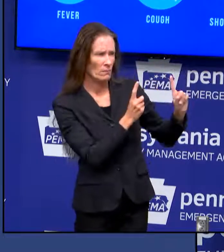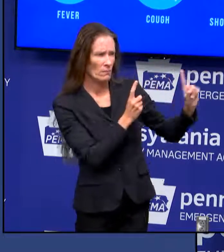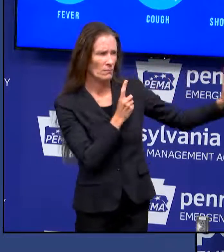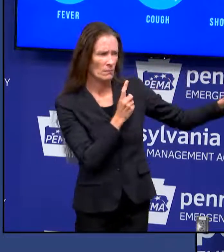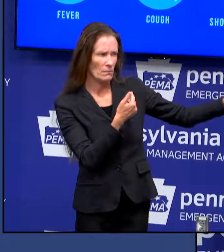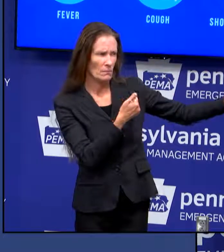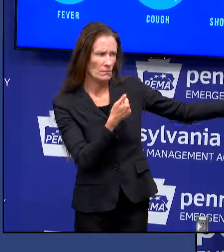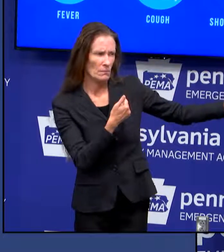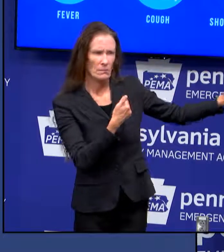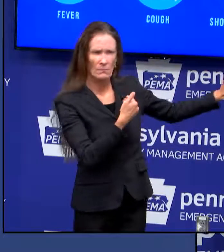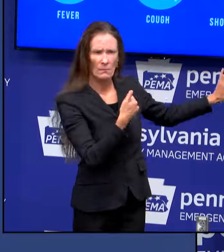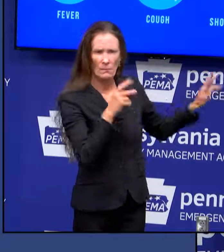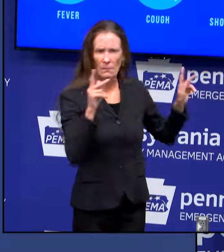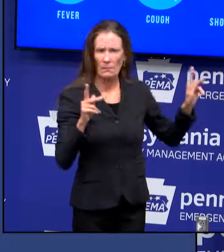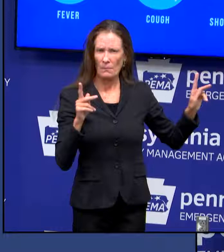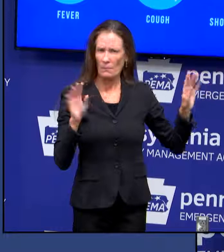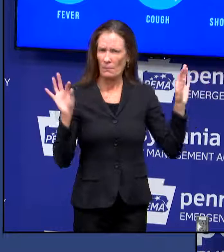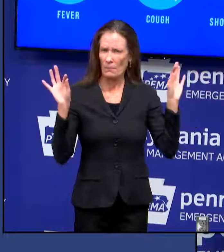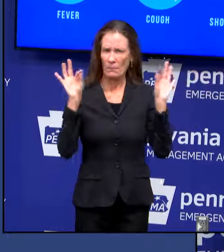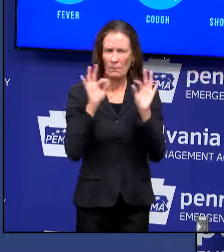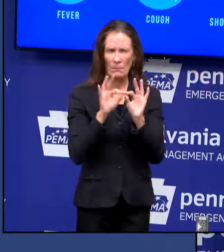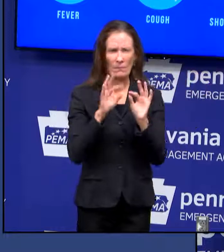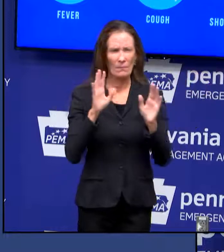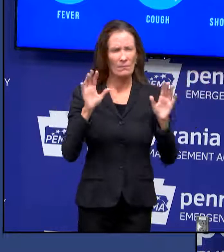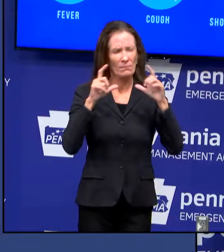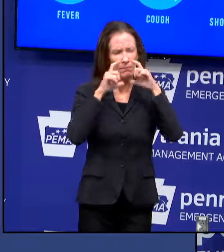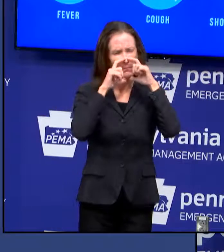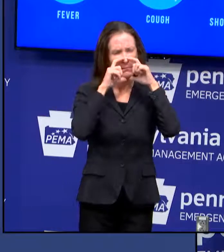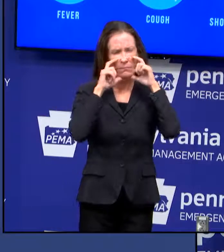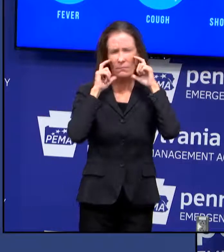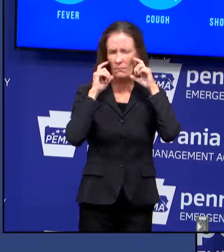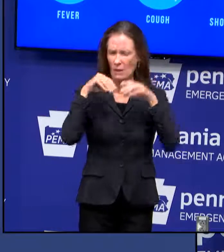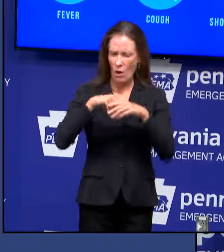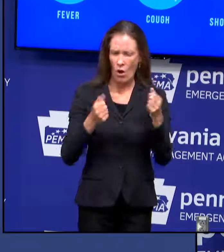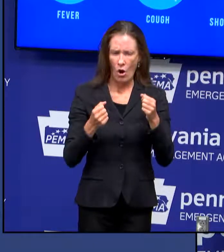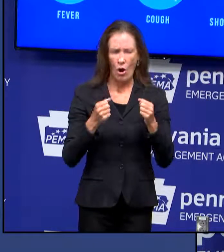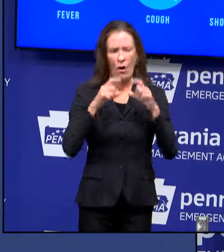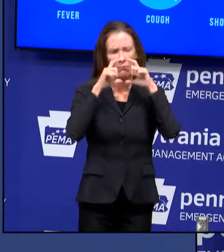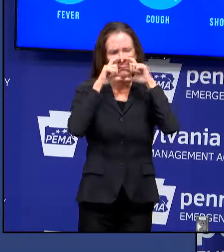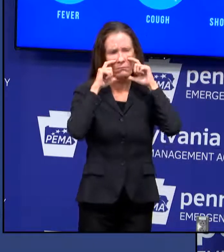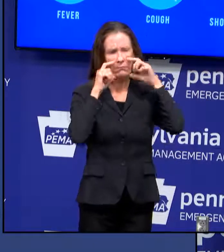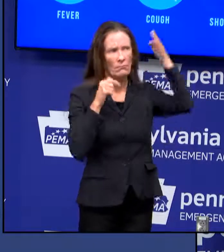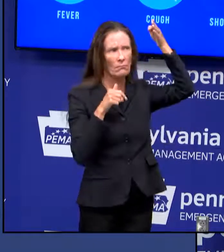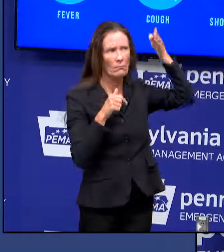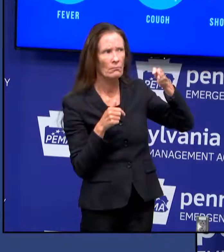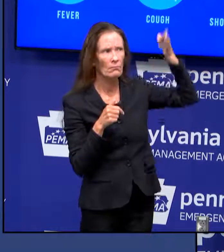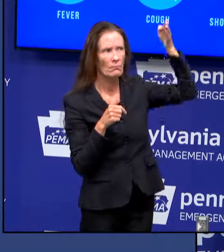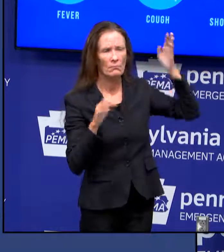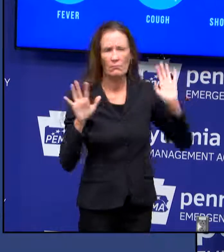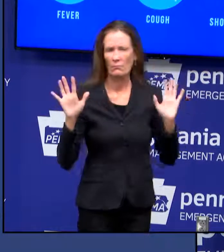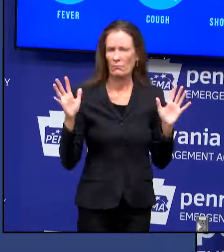extenuating circumstances, we want to maintain that safety guidance. Also, if a patient thinks they are unable to